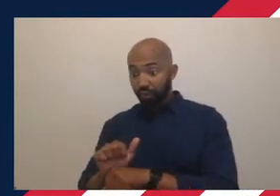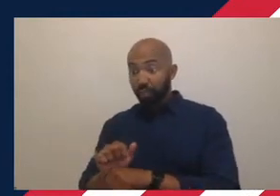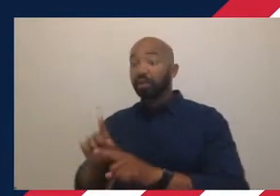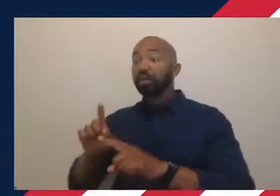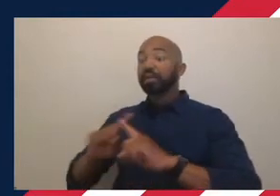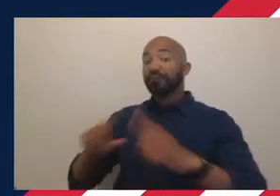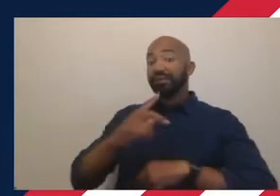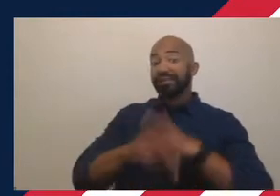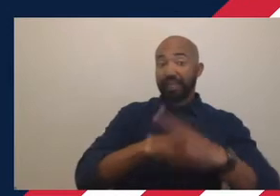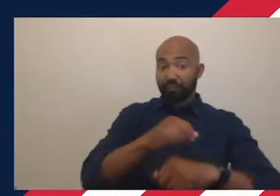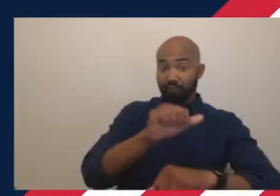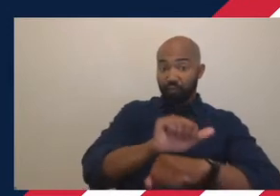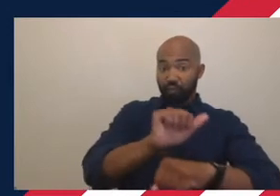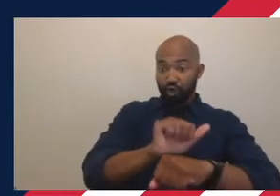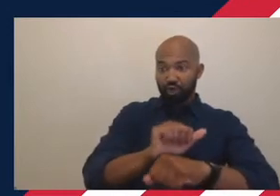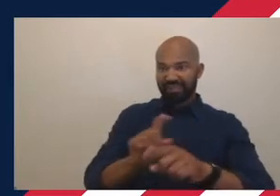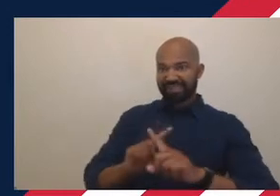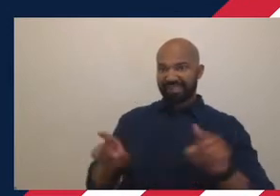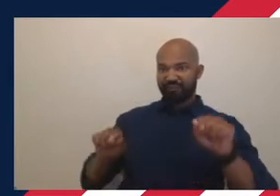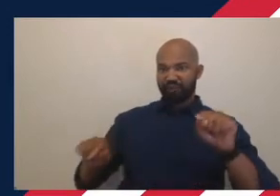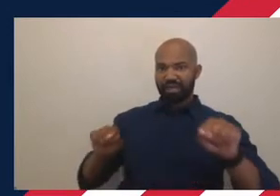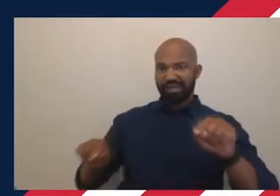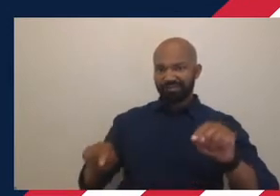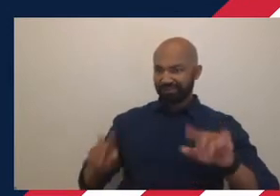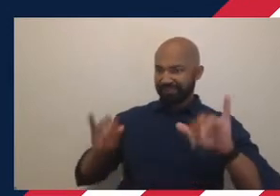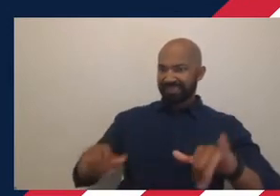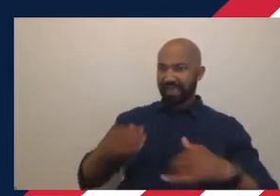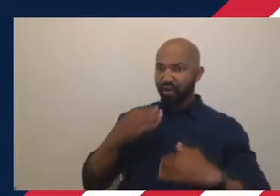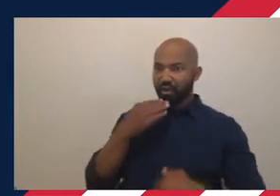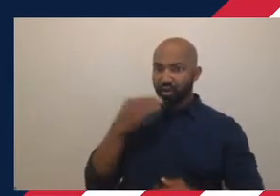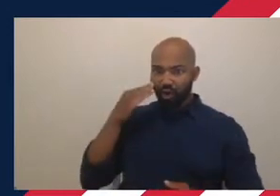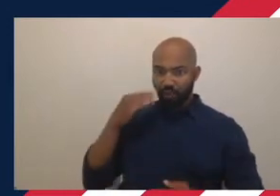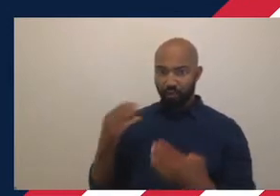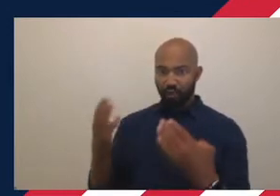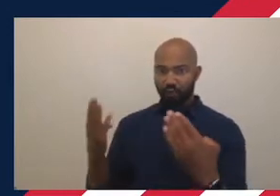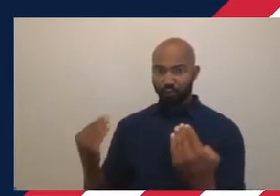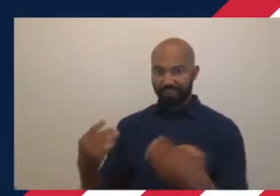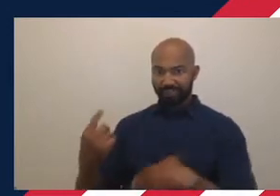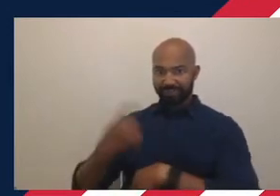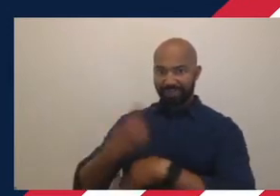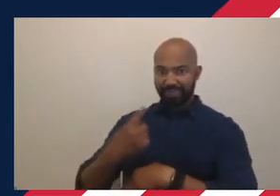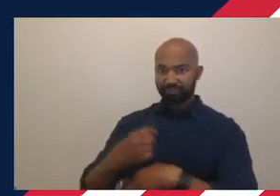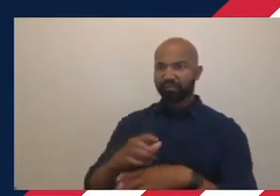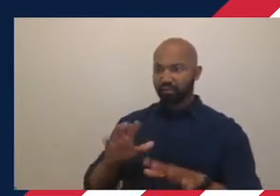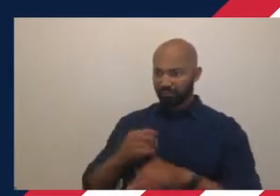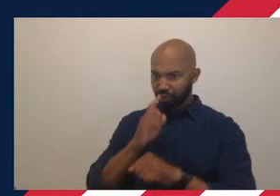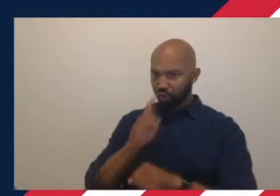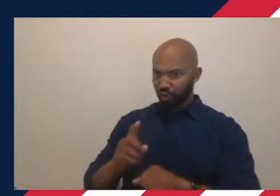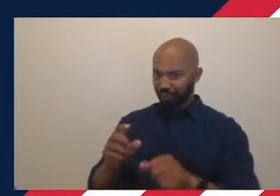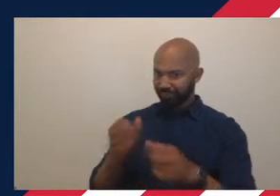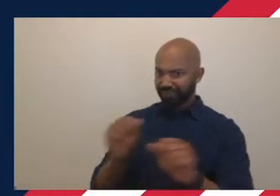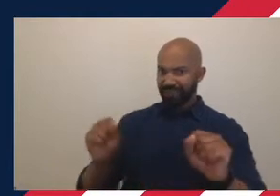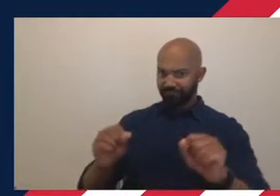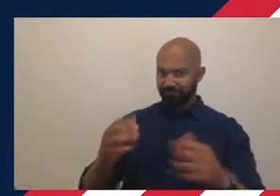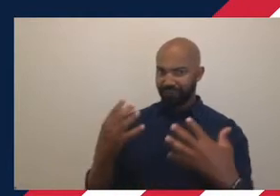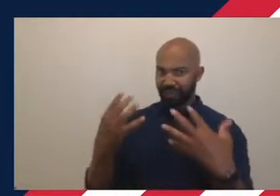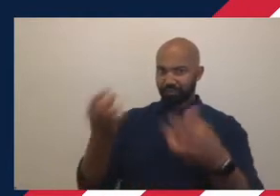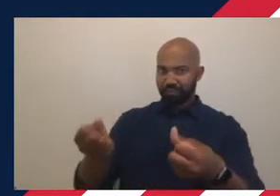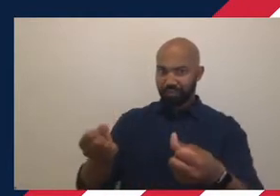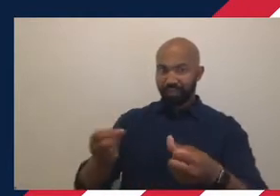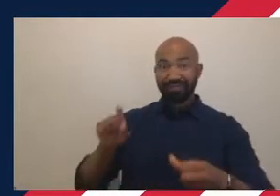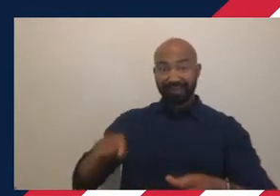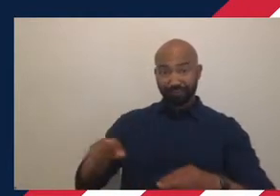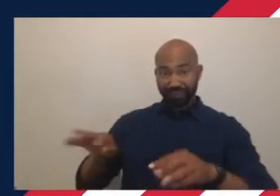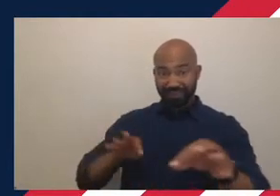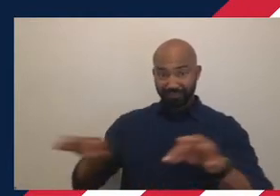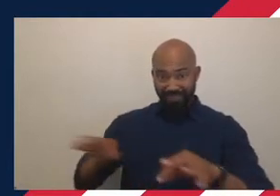facility that is told to stay home for 14 days to be sure that they're well. We have to explain it to them, and then they